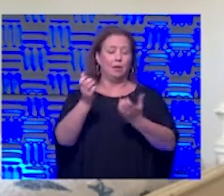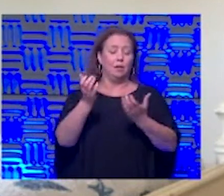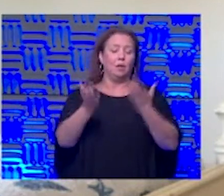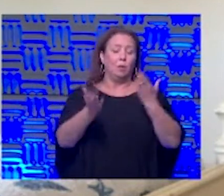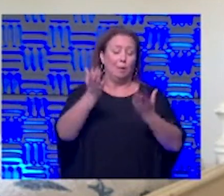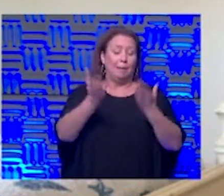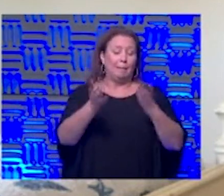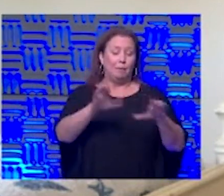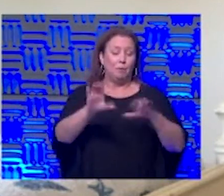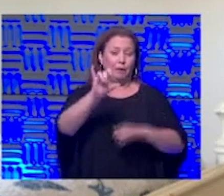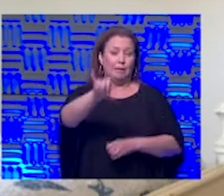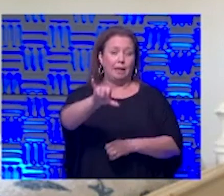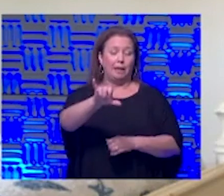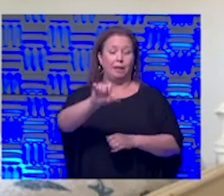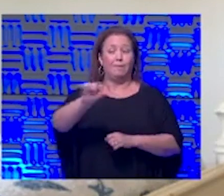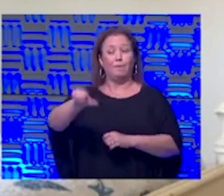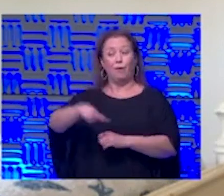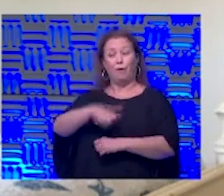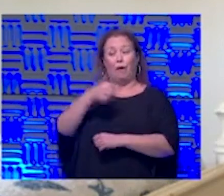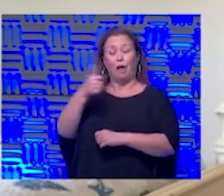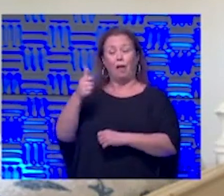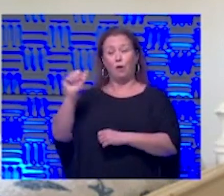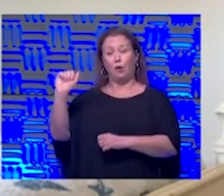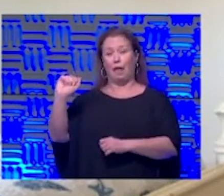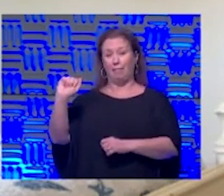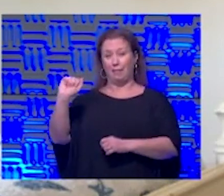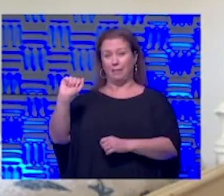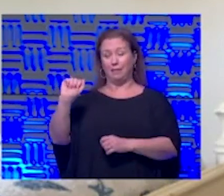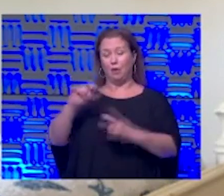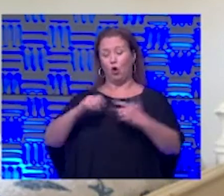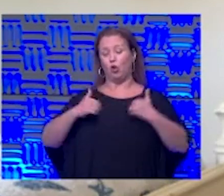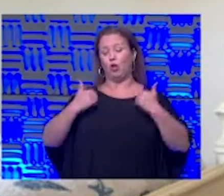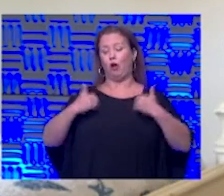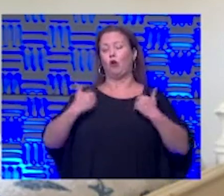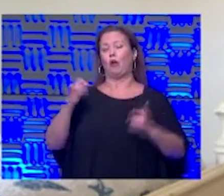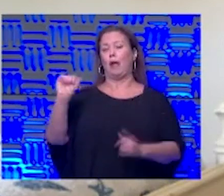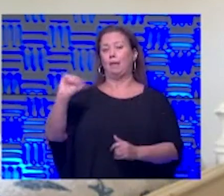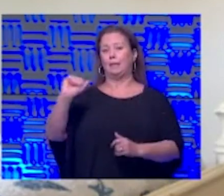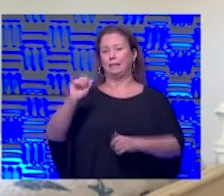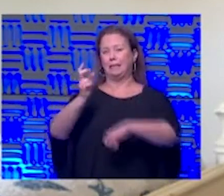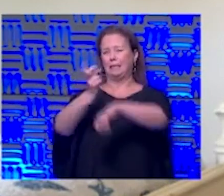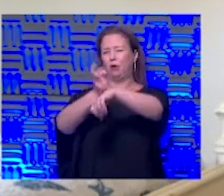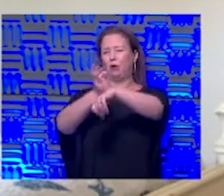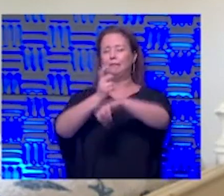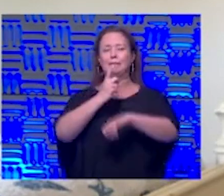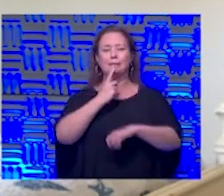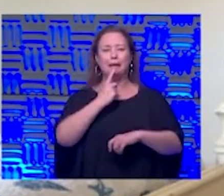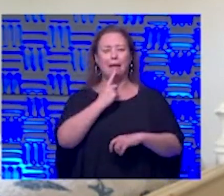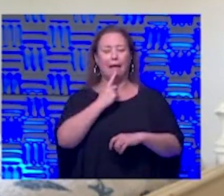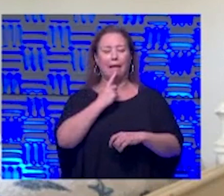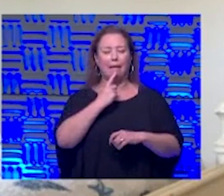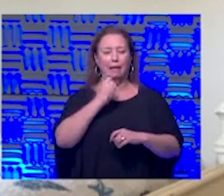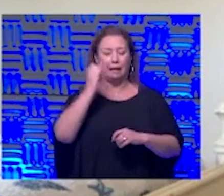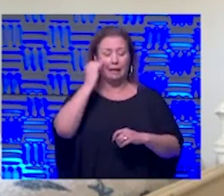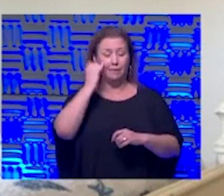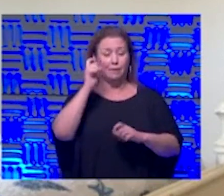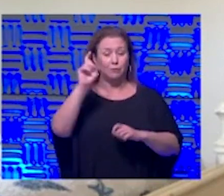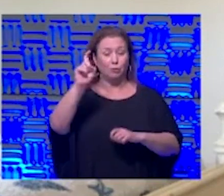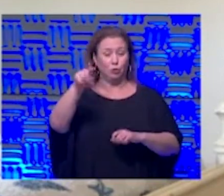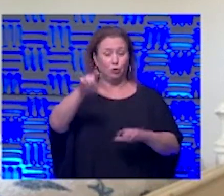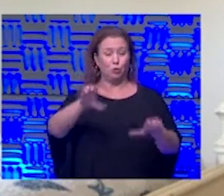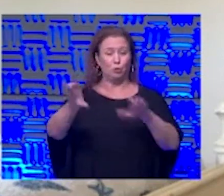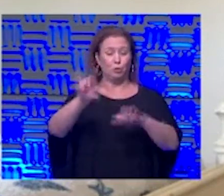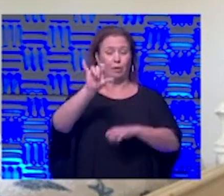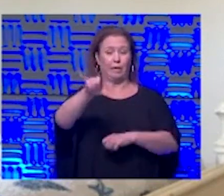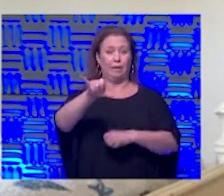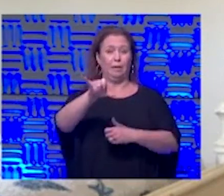be doing that. For all other athletes or for younger athletes, it's really hard to say whether that should be done, and that should